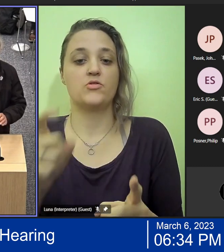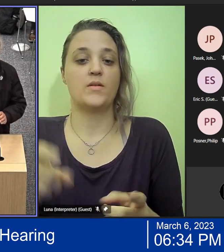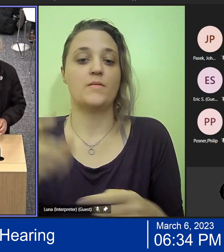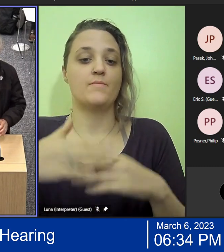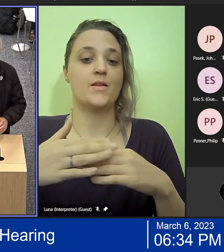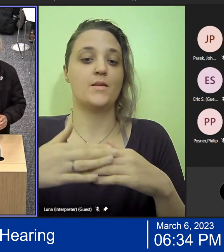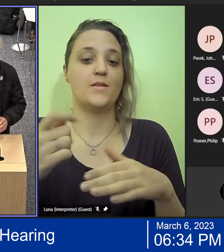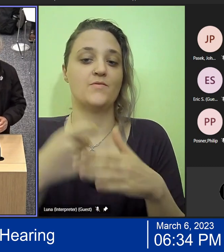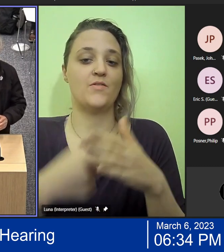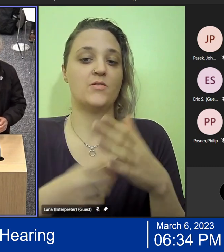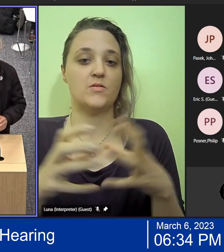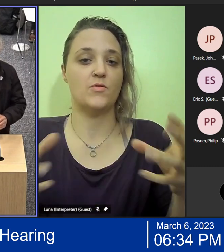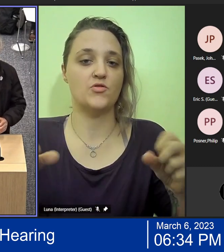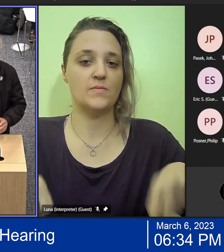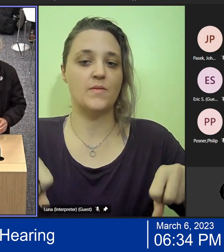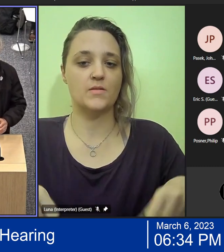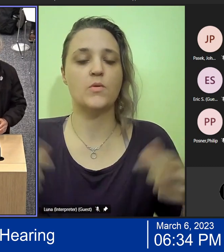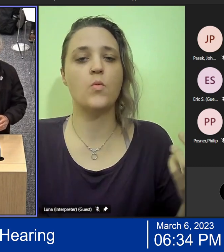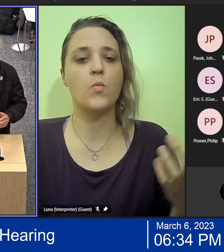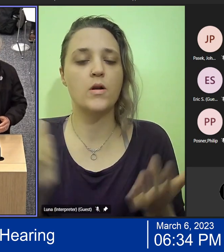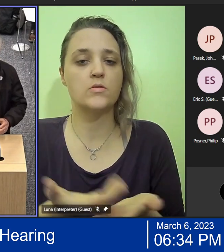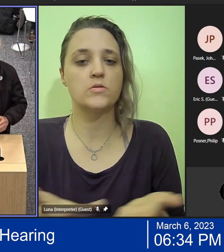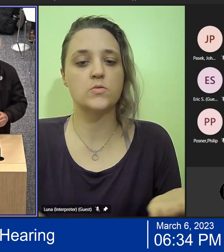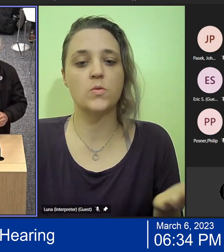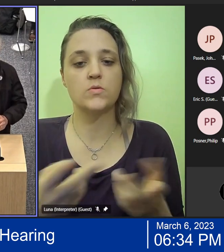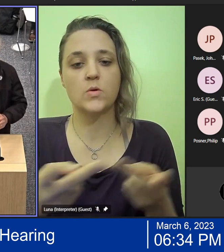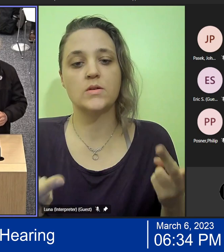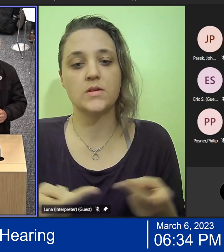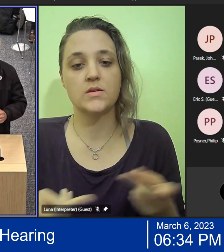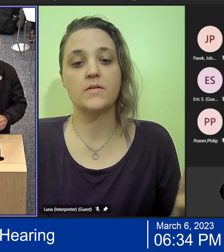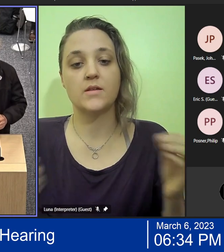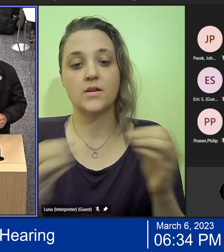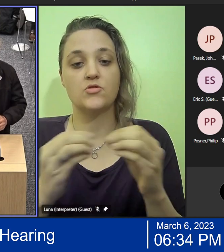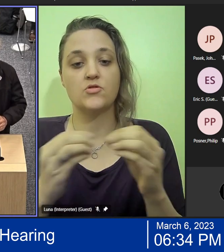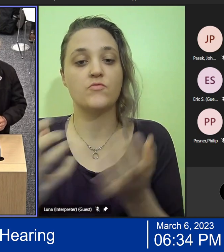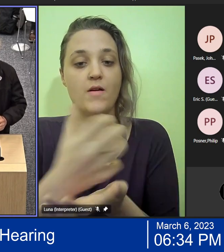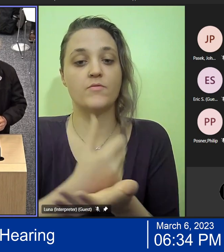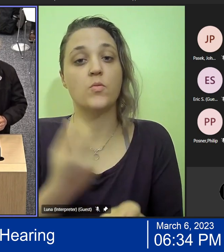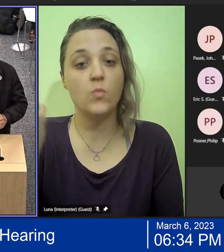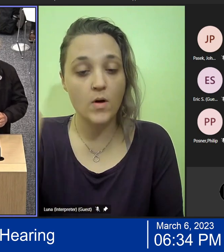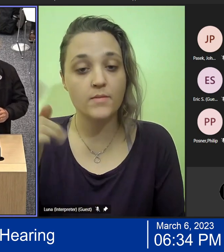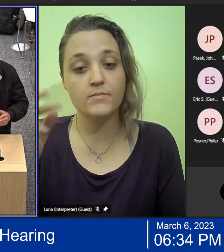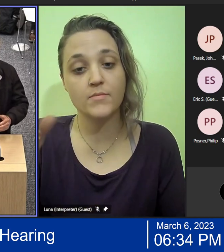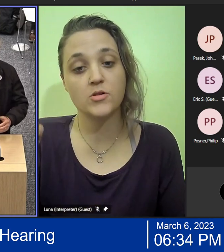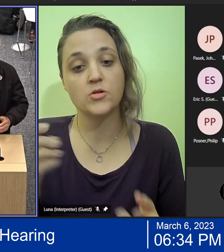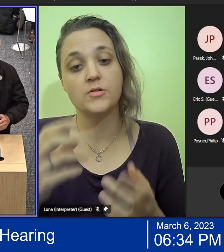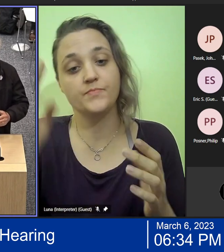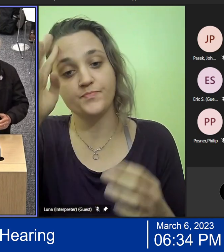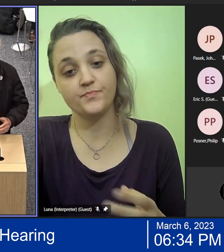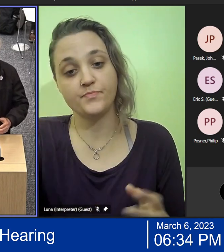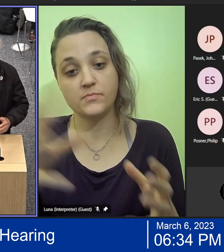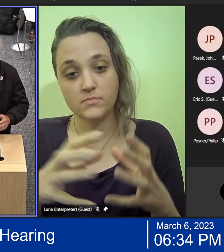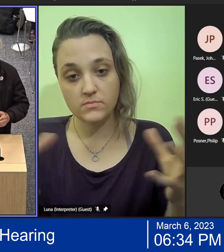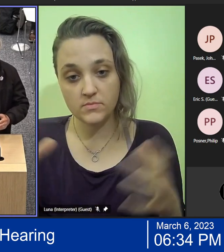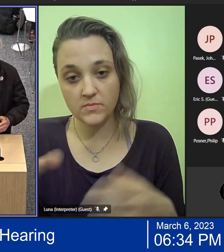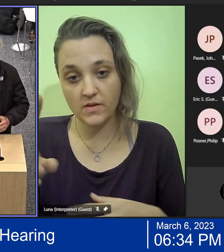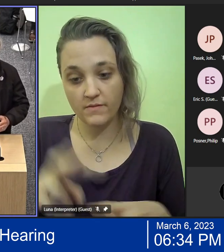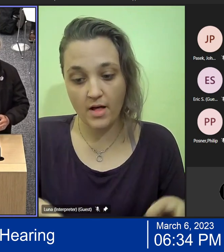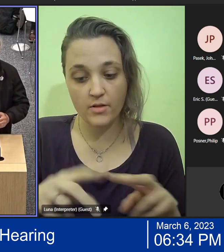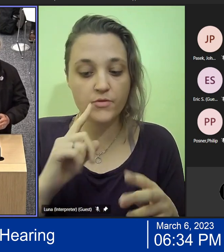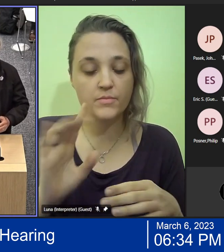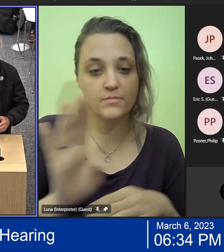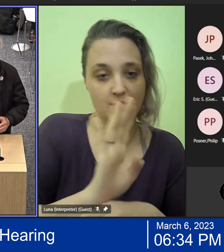our effort should be to minimize fares as much as possible. What are sources of additional fare revenue? One is Metro creates a tremendous amount of